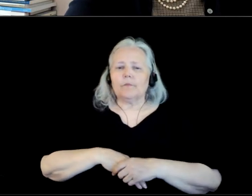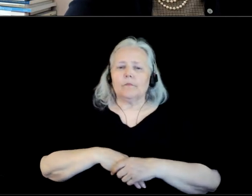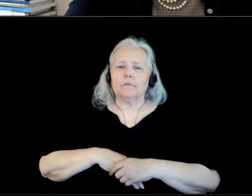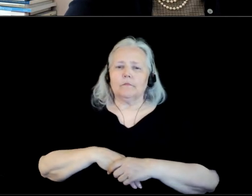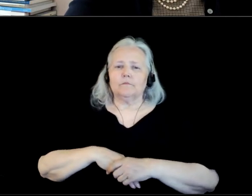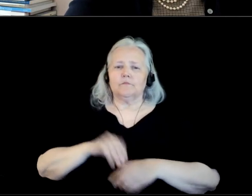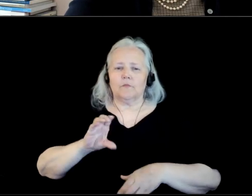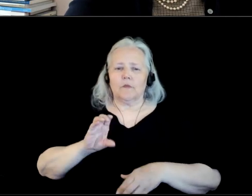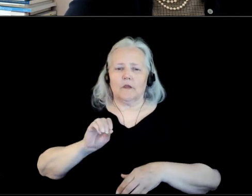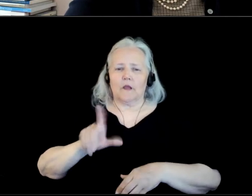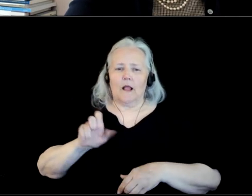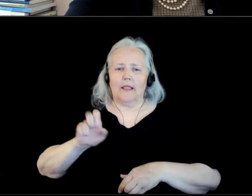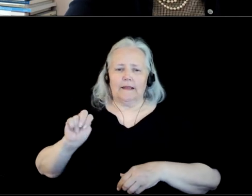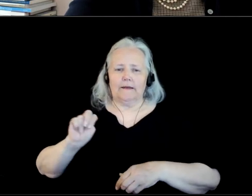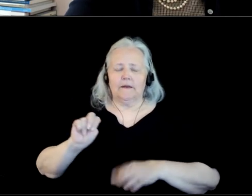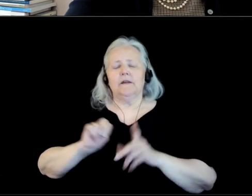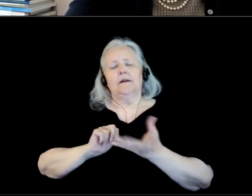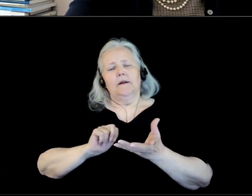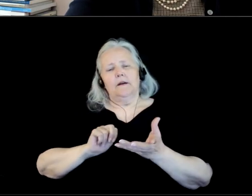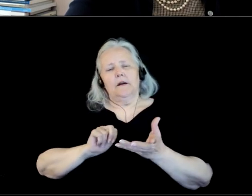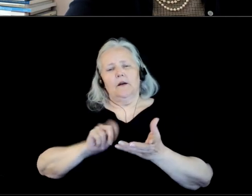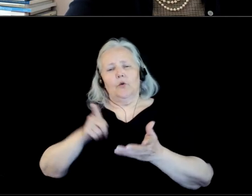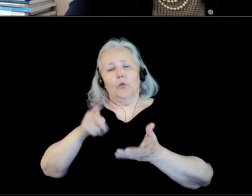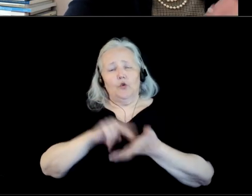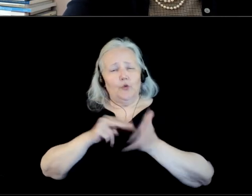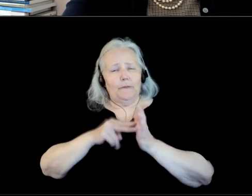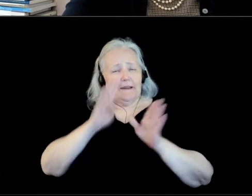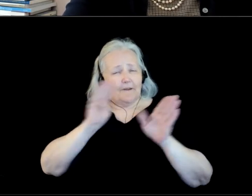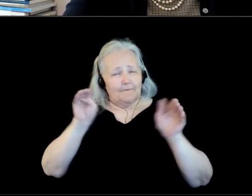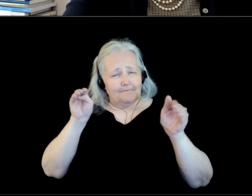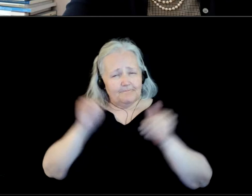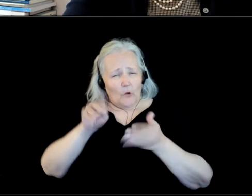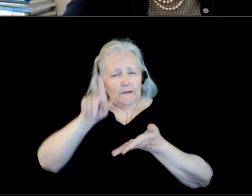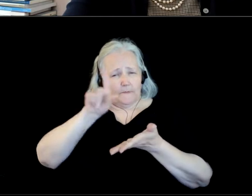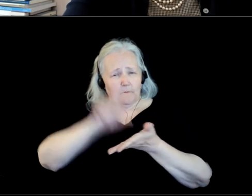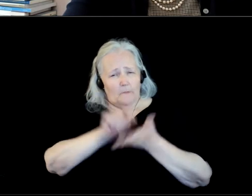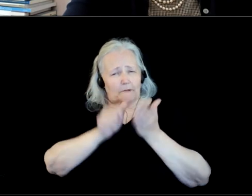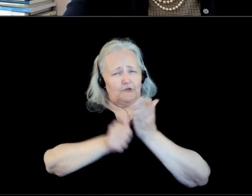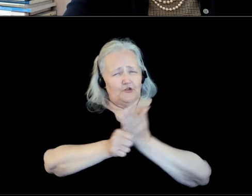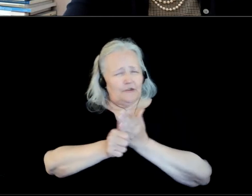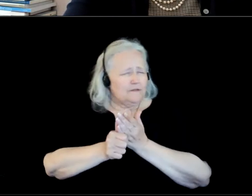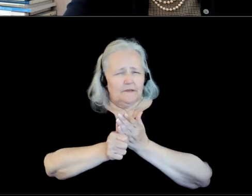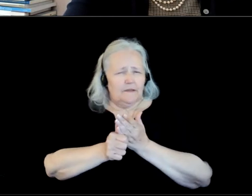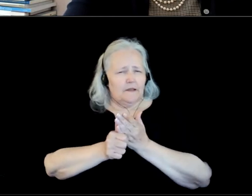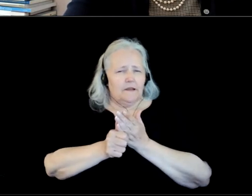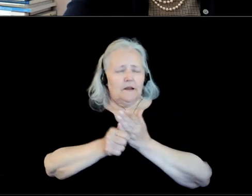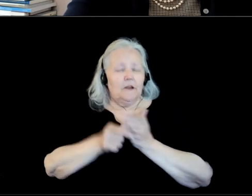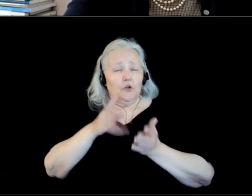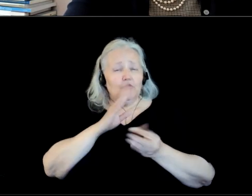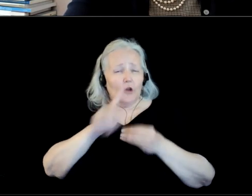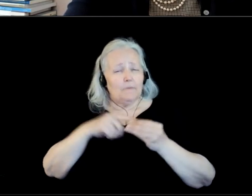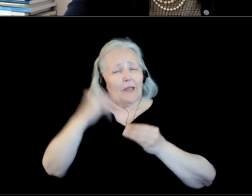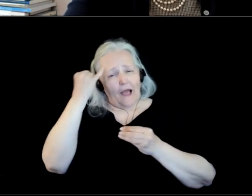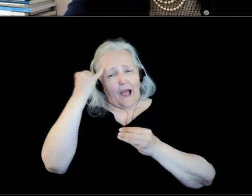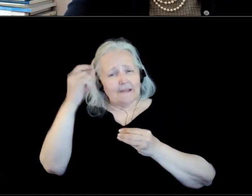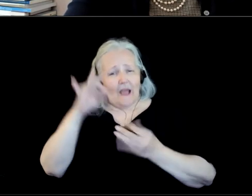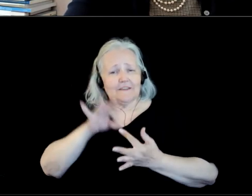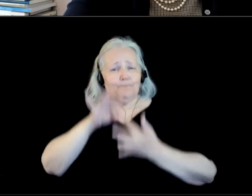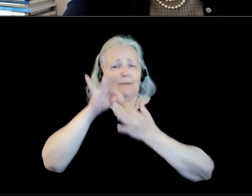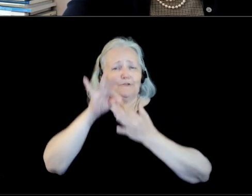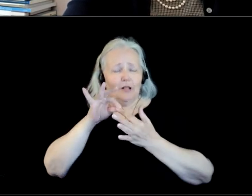So without knowing what is meant by focused publication, I might think that it was a special issue, kind of the same response as the